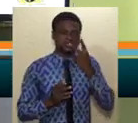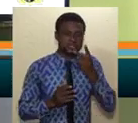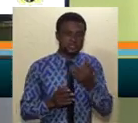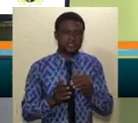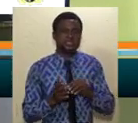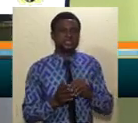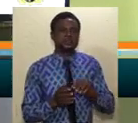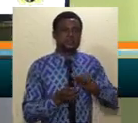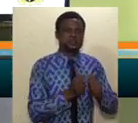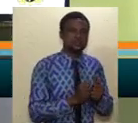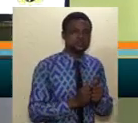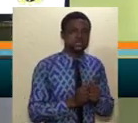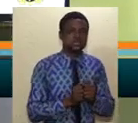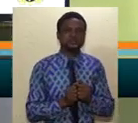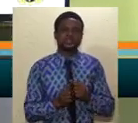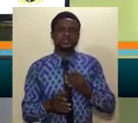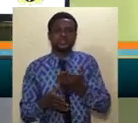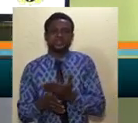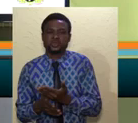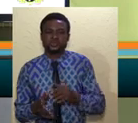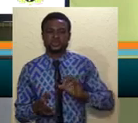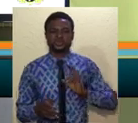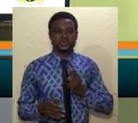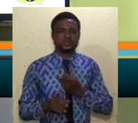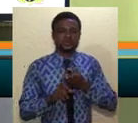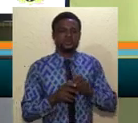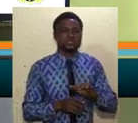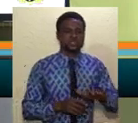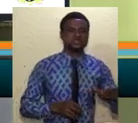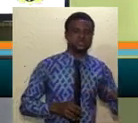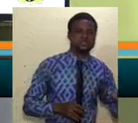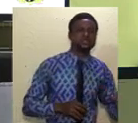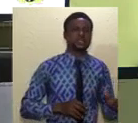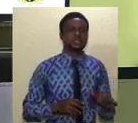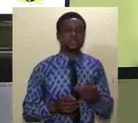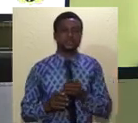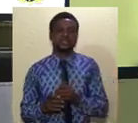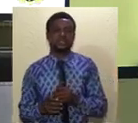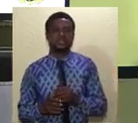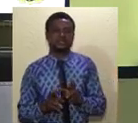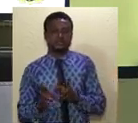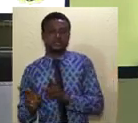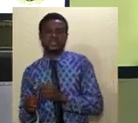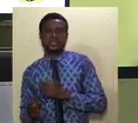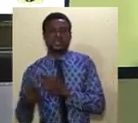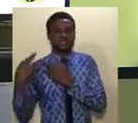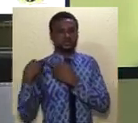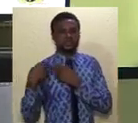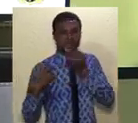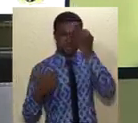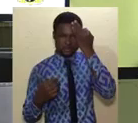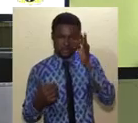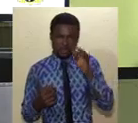on child protection and safeguarding. We want to look at the rights and responsibilities